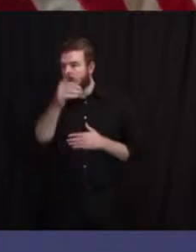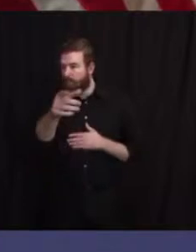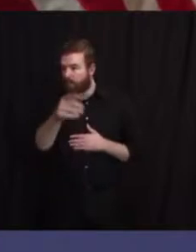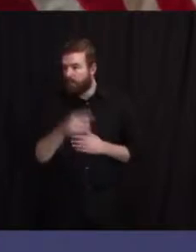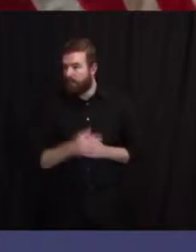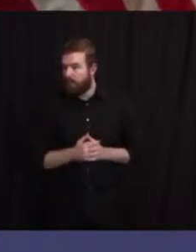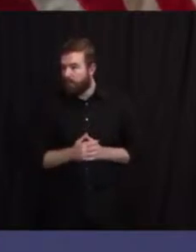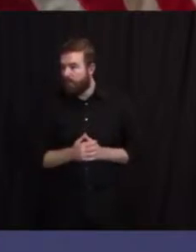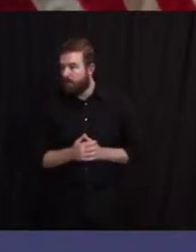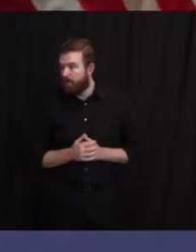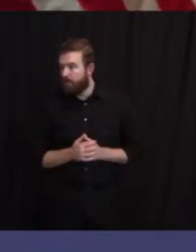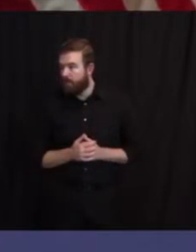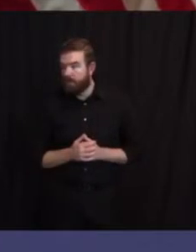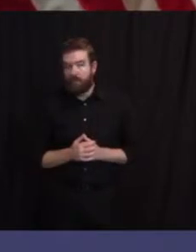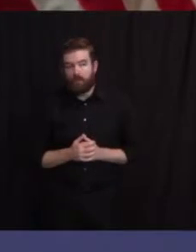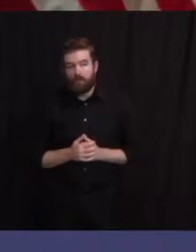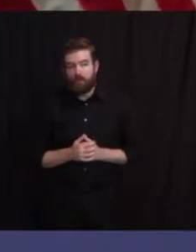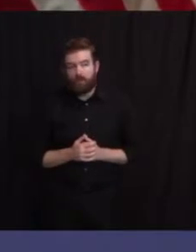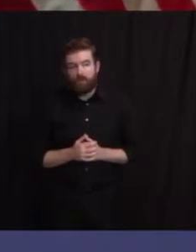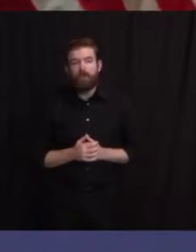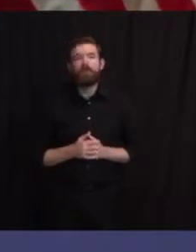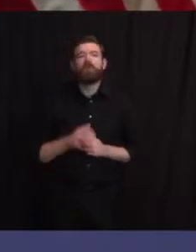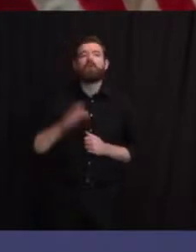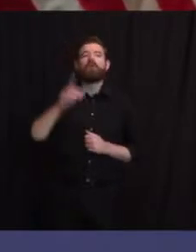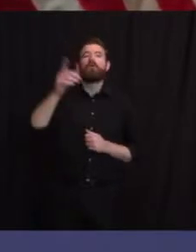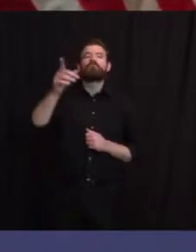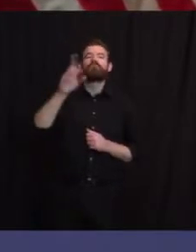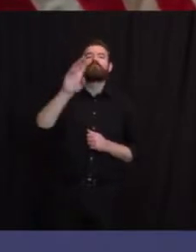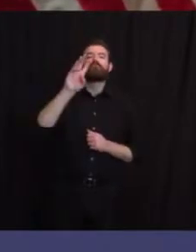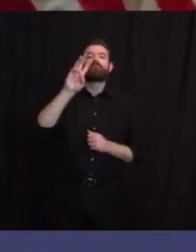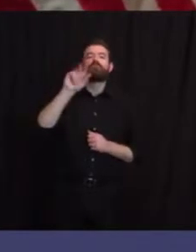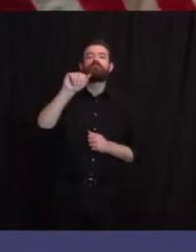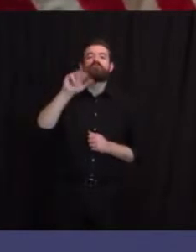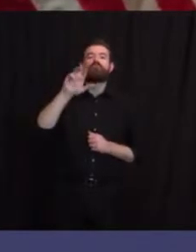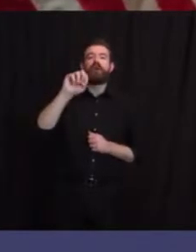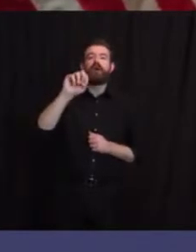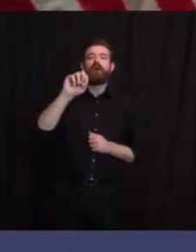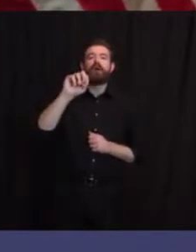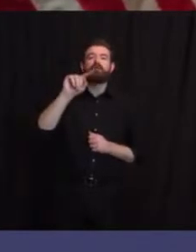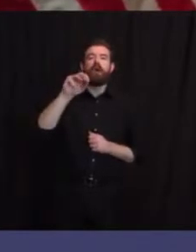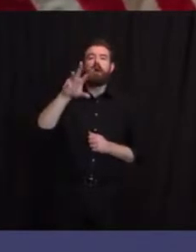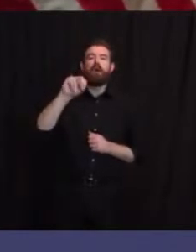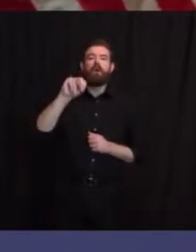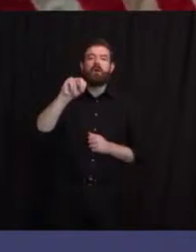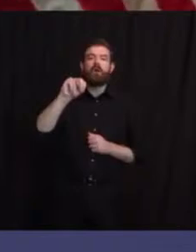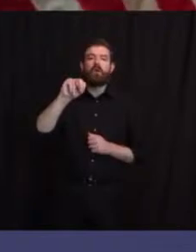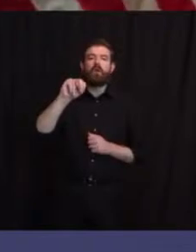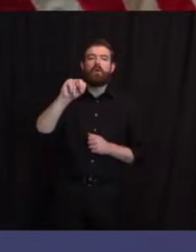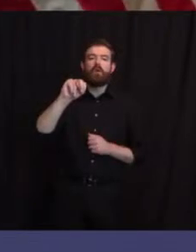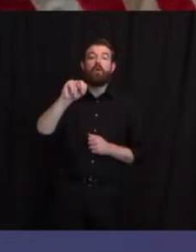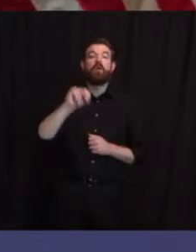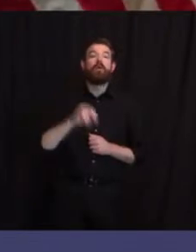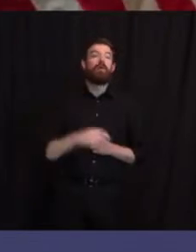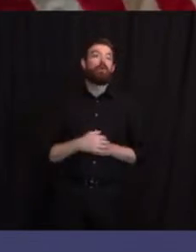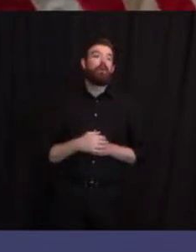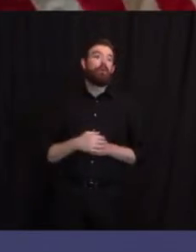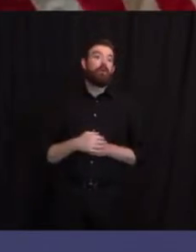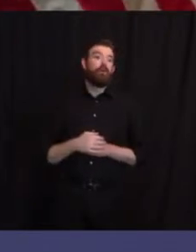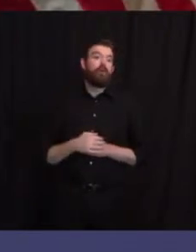Down by us, we have a lot of over 55 communities that are being very cautious about opening their pools,